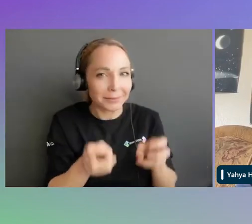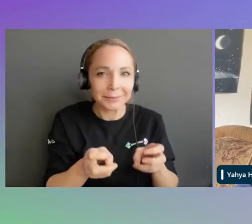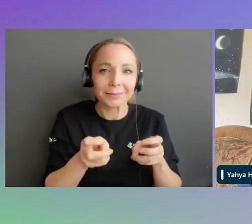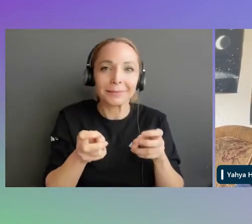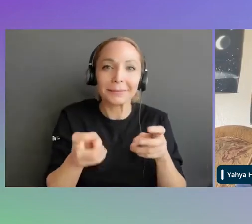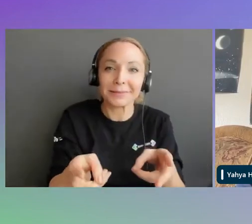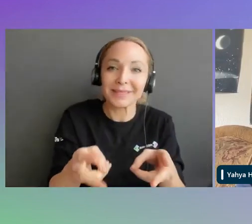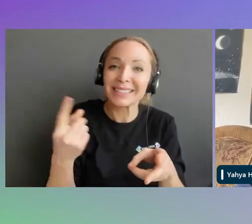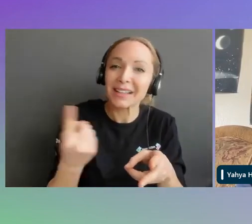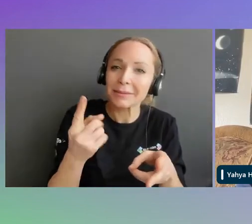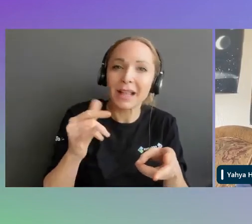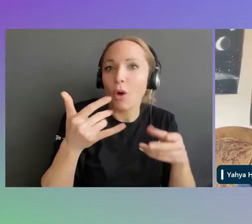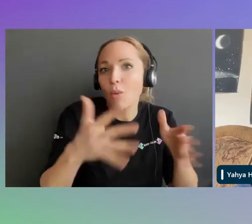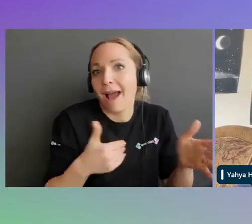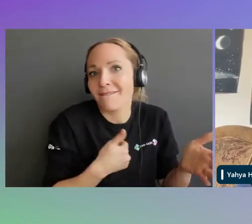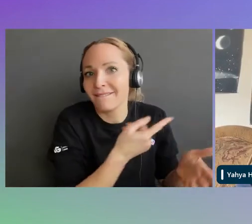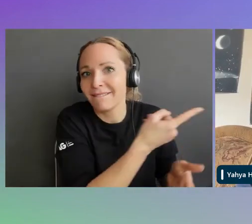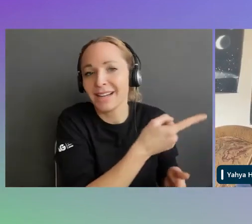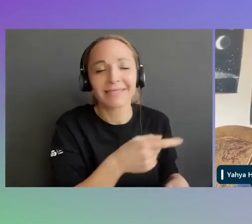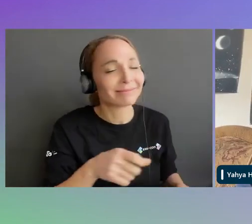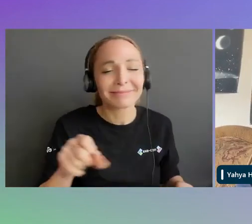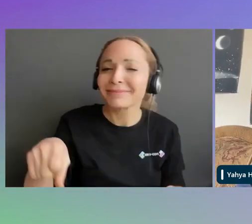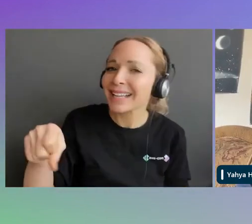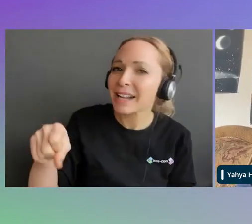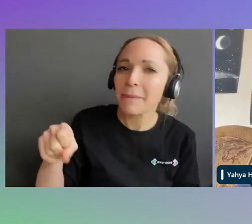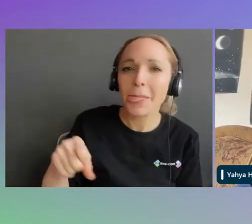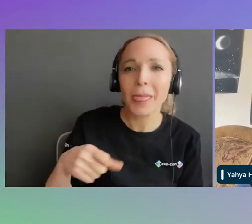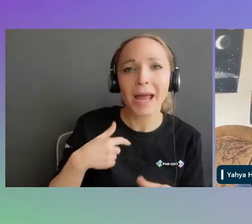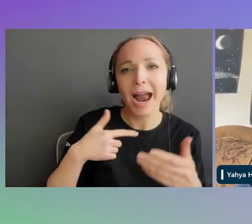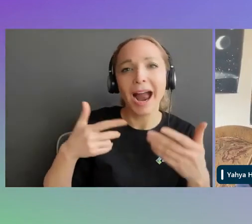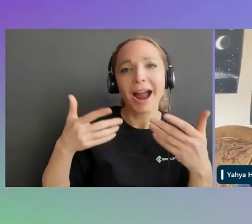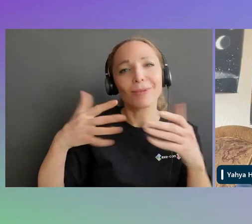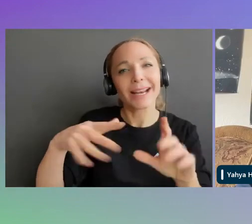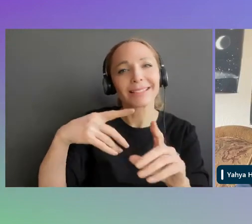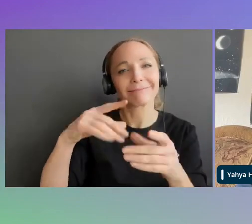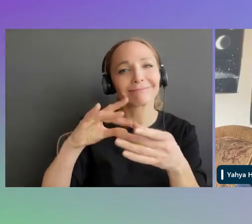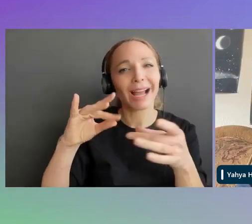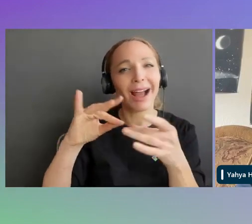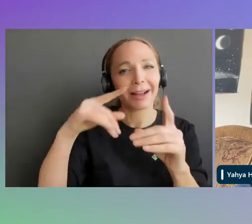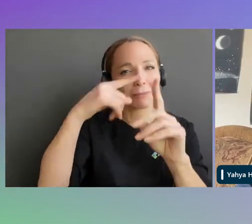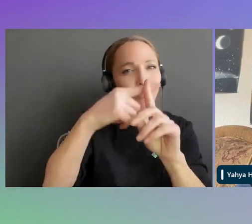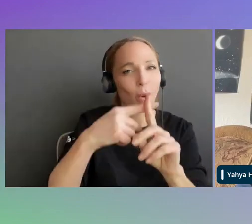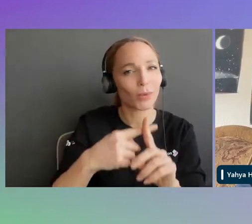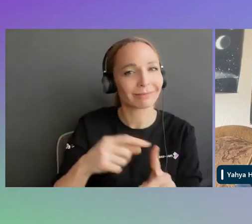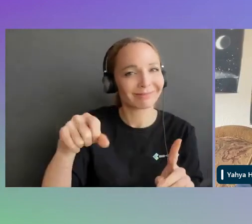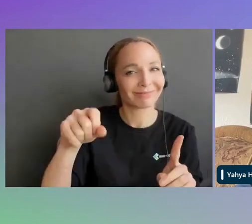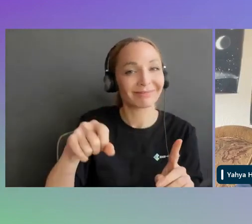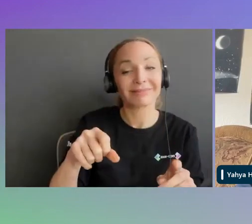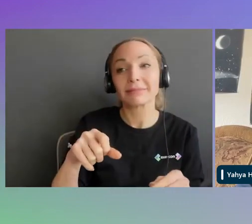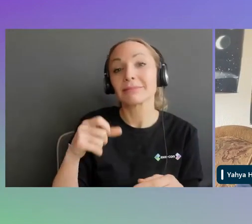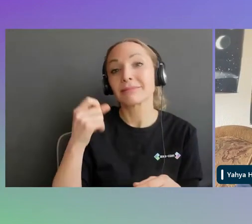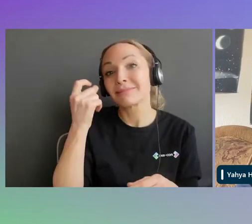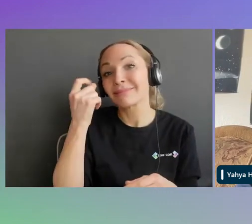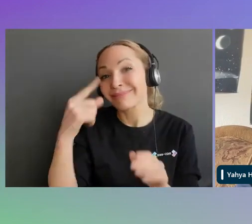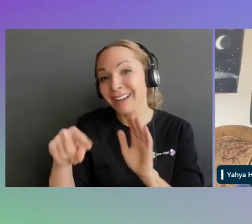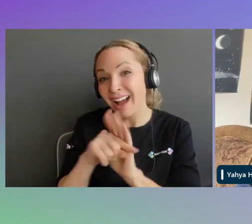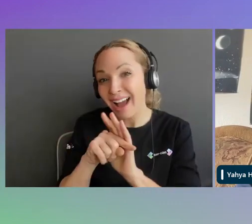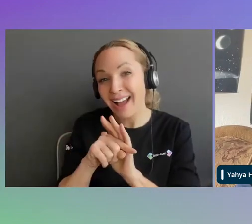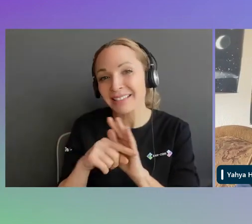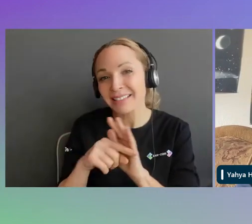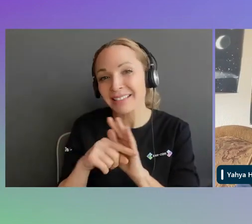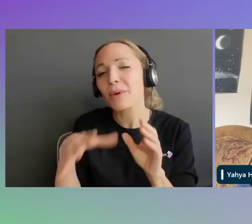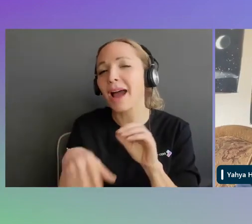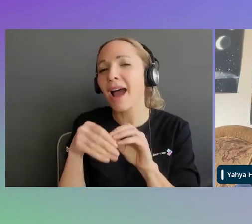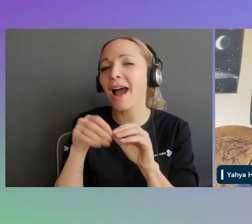say I did obviously mention a lot of the pros in my previous slides, but I will speak a little bit of the cons,